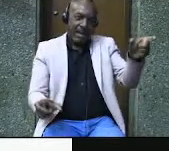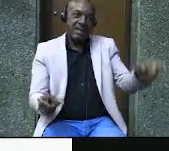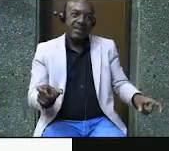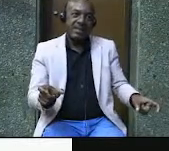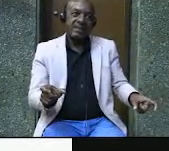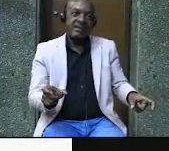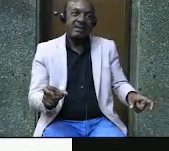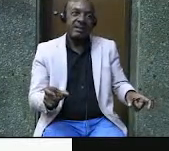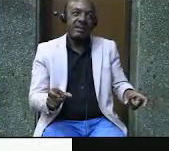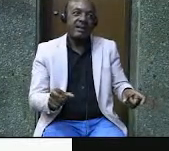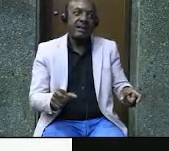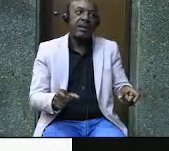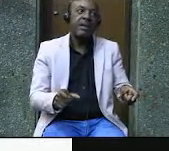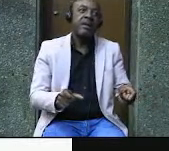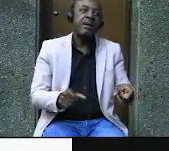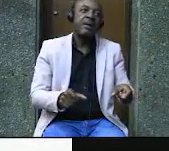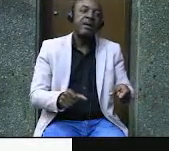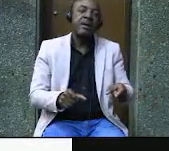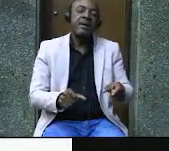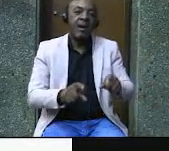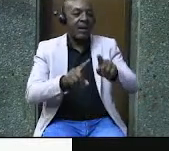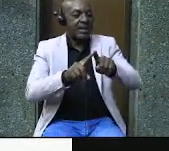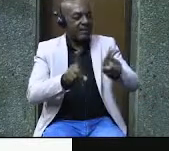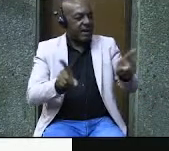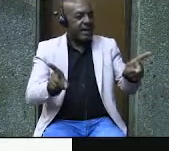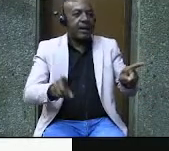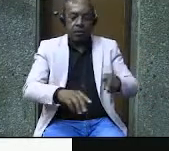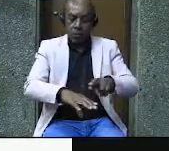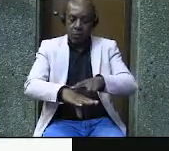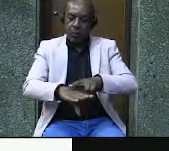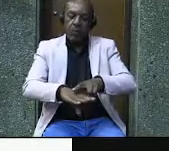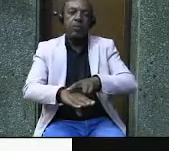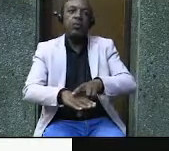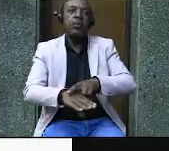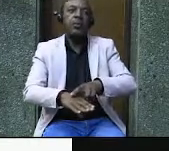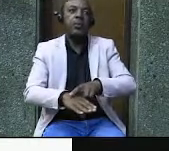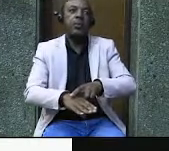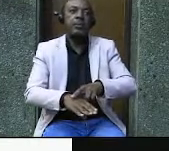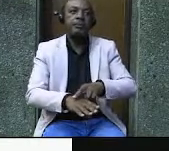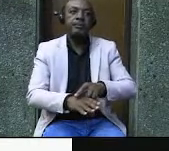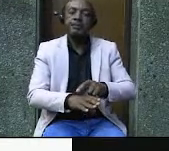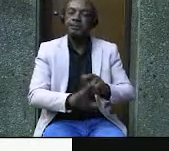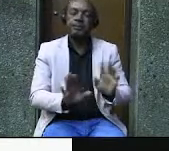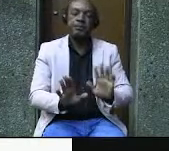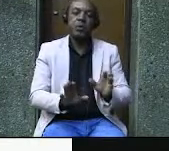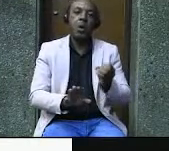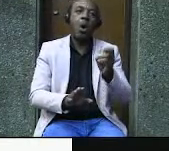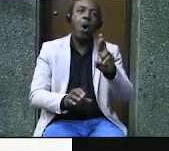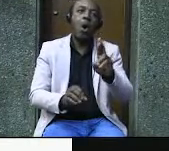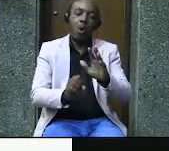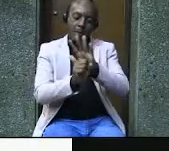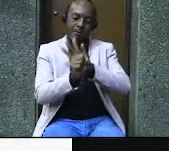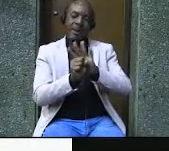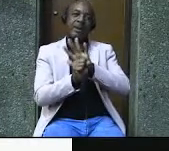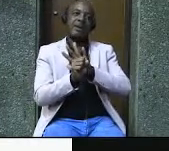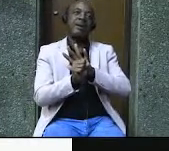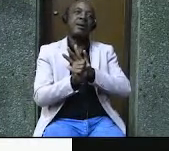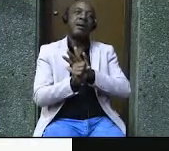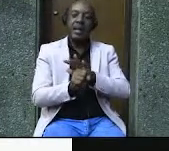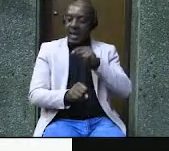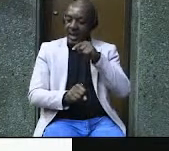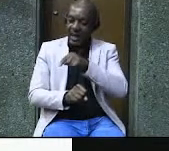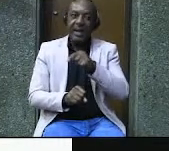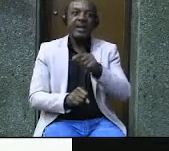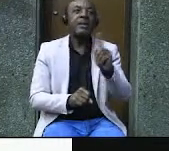race group or persons of a particular social background. It is a law that